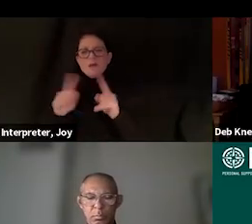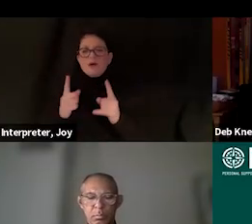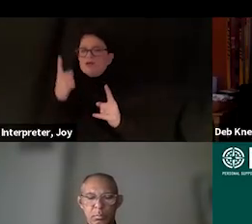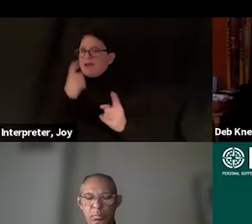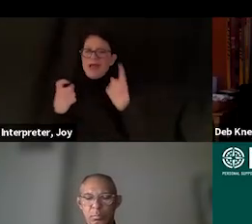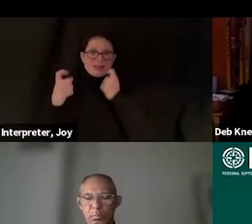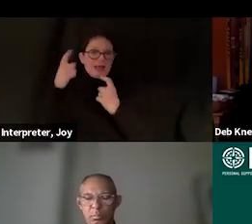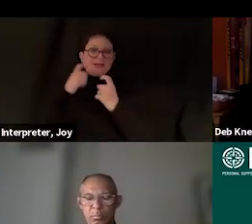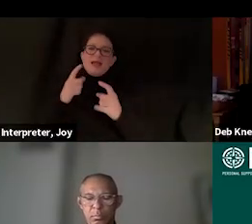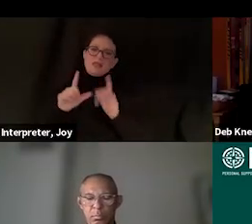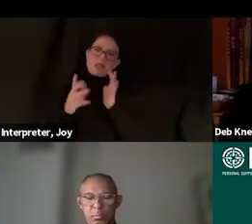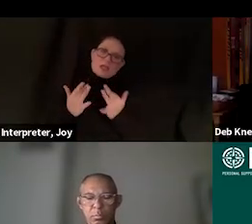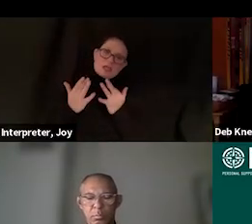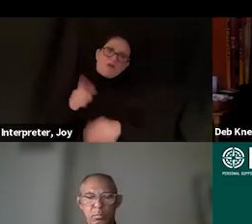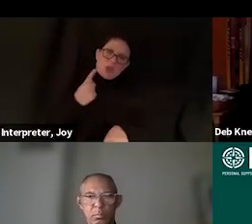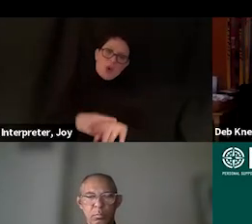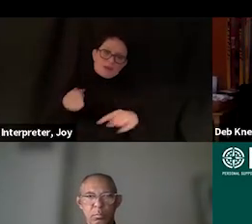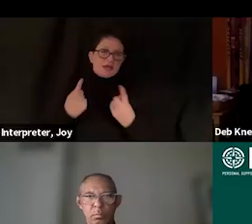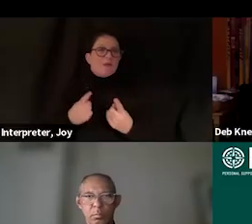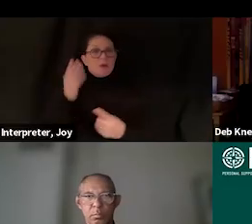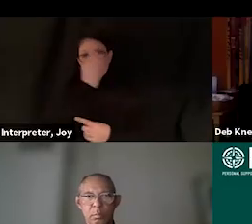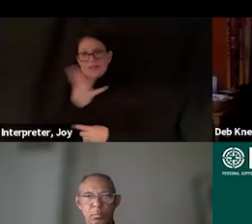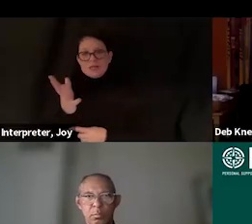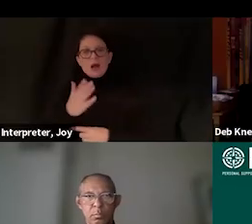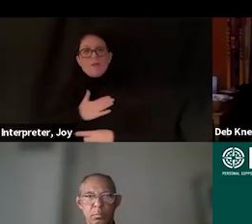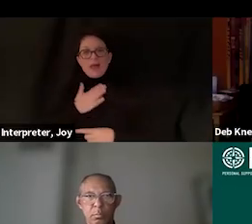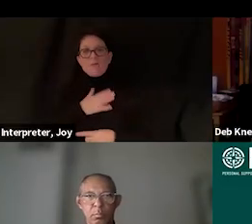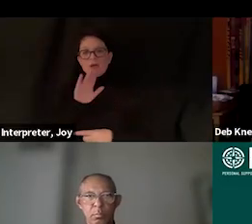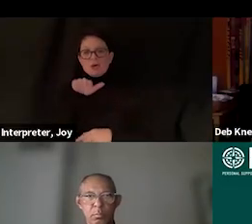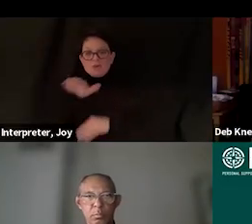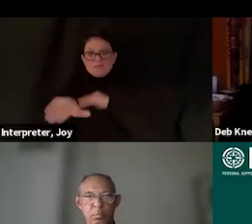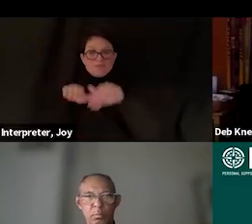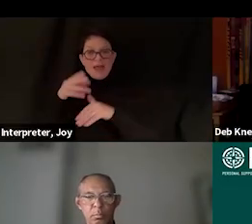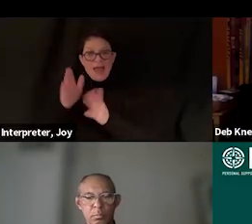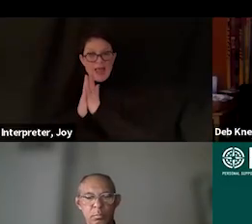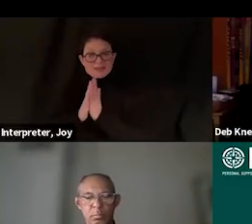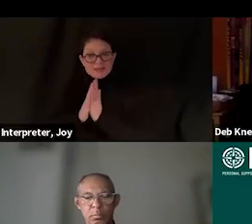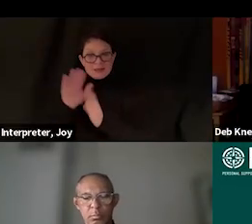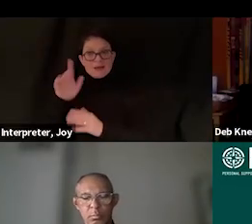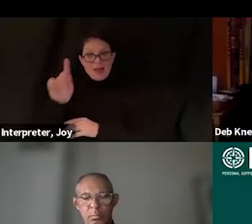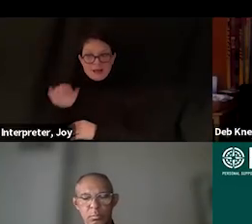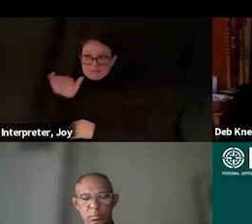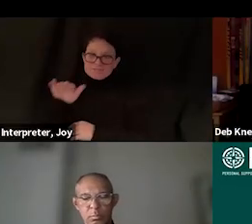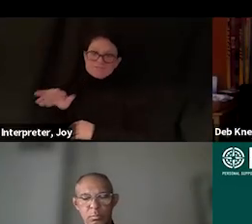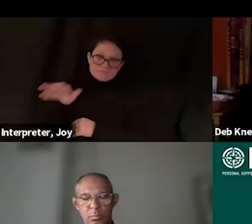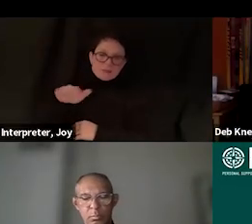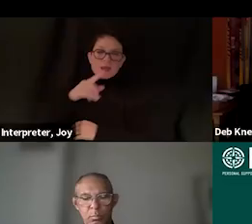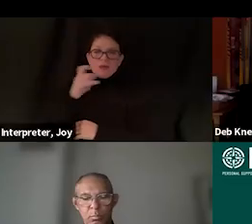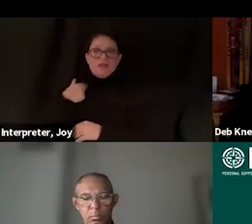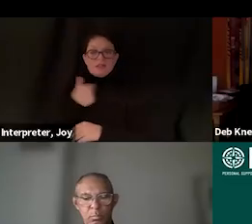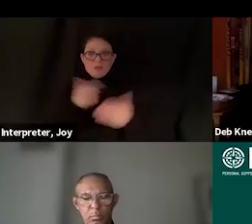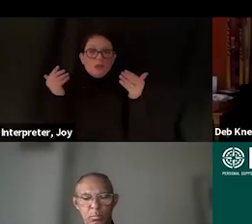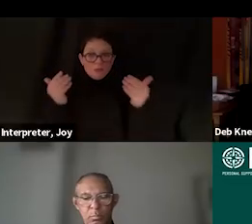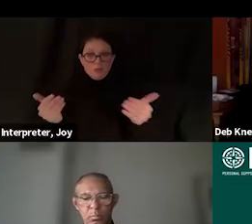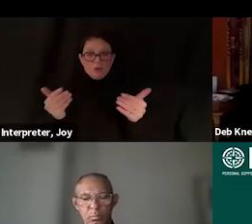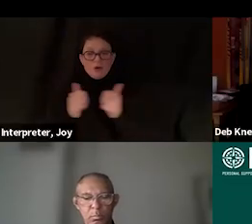for a while. Yeah. Yeah. So I will say, though, I'm glad you are asking, Jessica, because as we do move